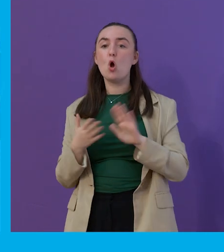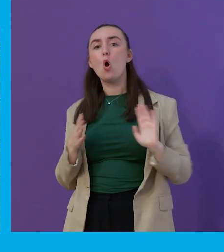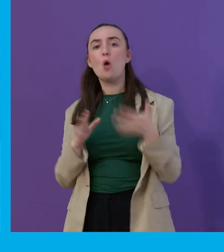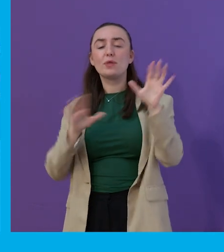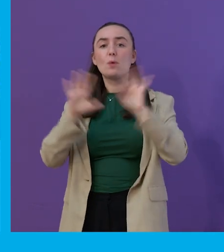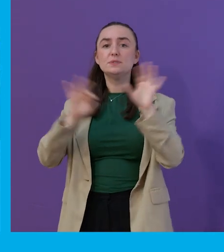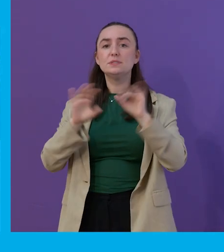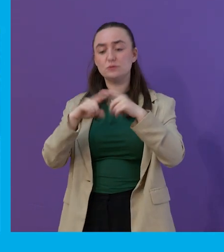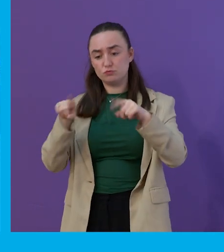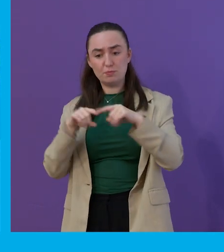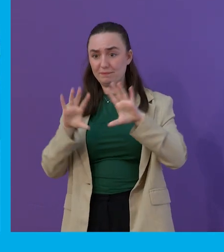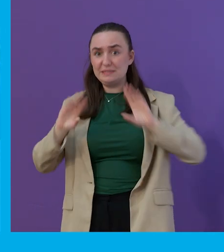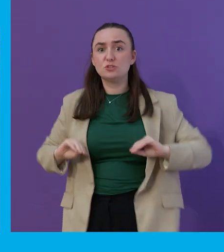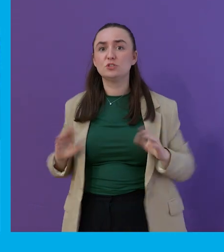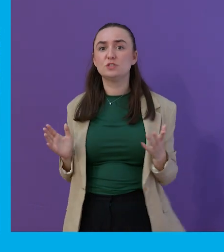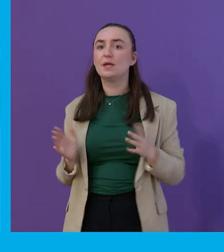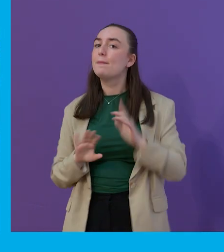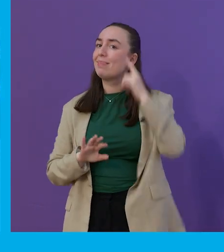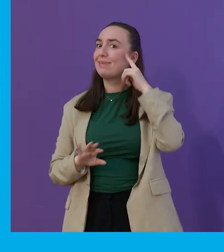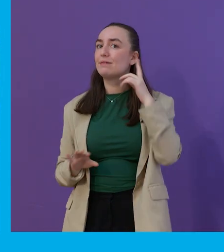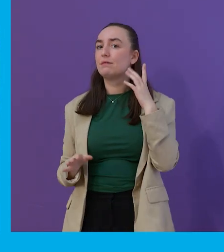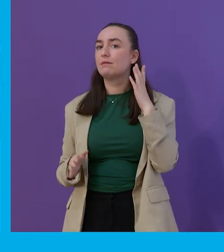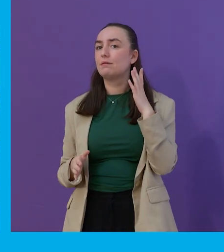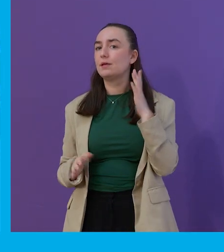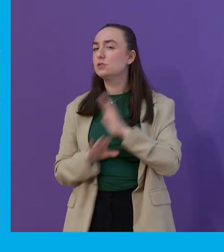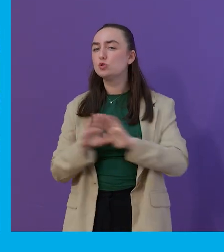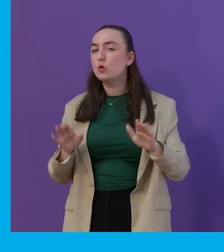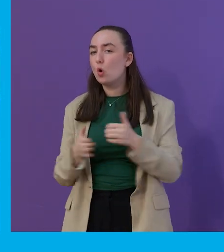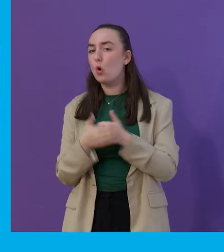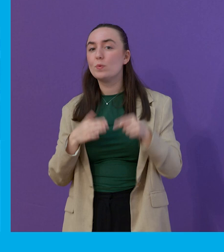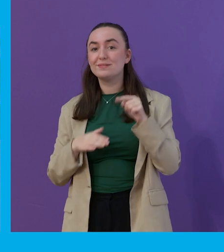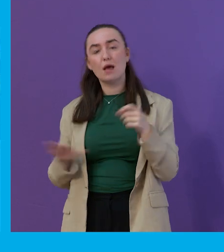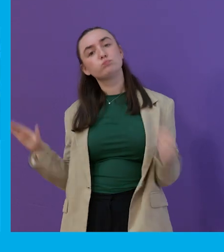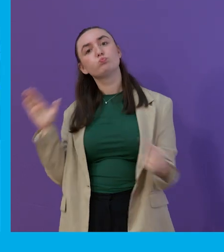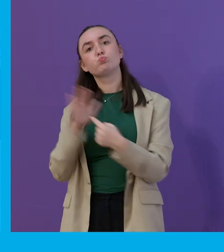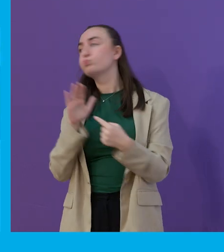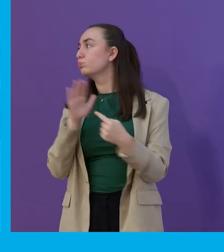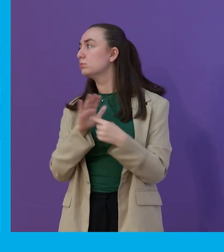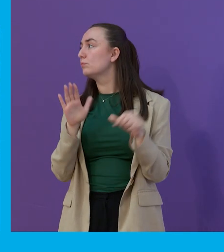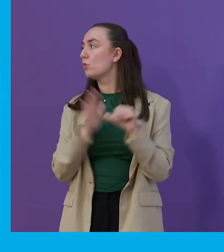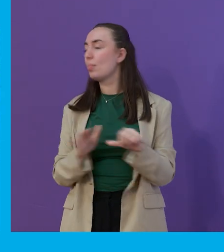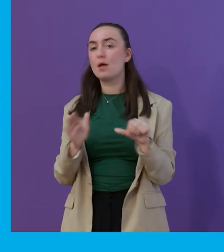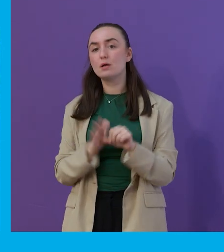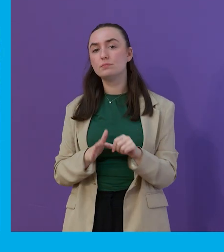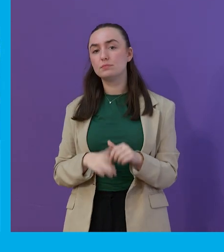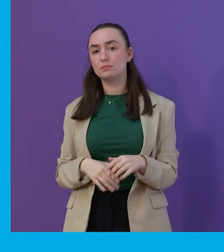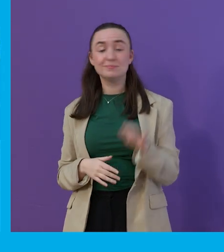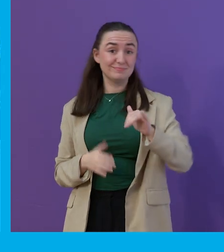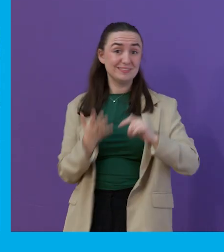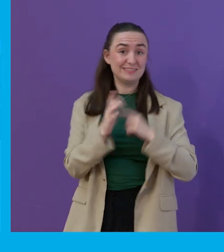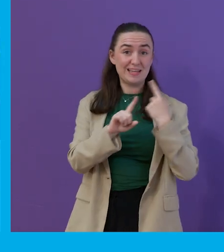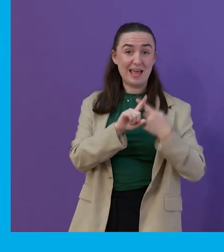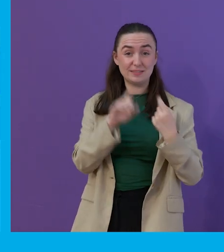and it is not the be-all and end-all. And I think the point that the lady made about tax is a really important one. We're just starting a bit of work